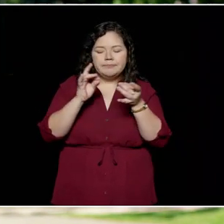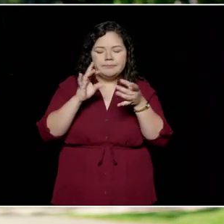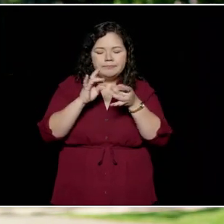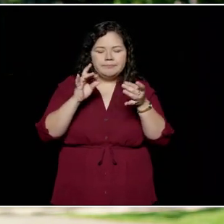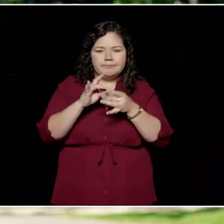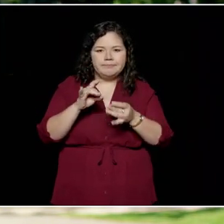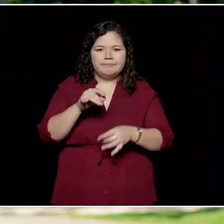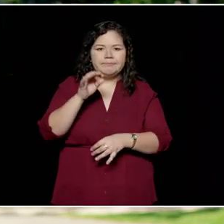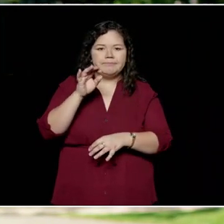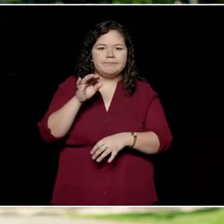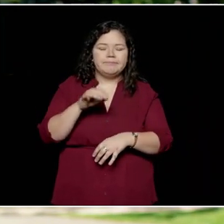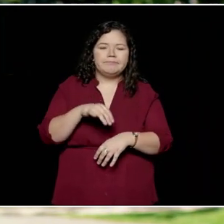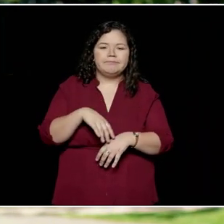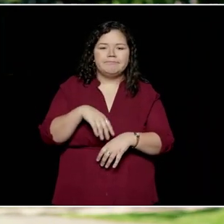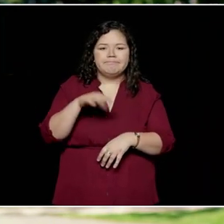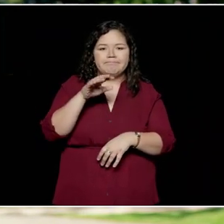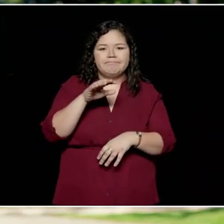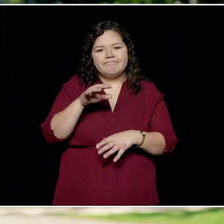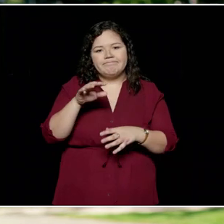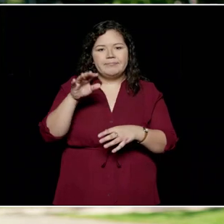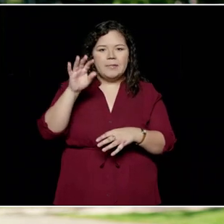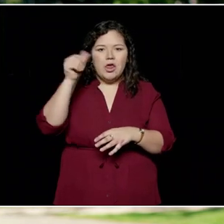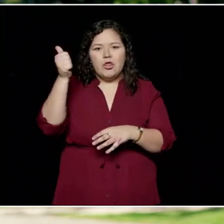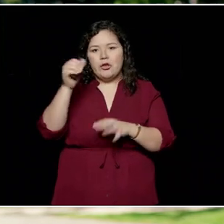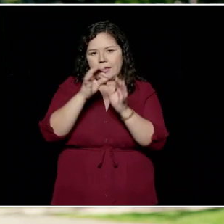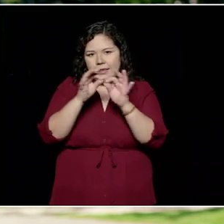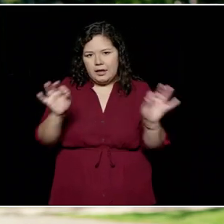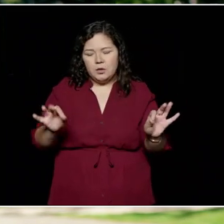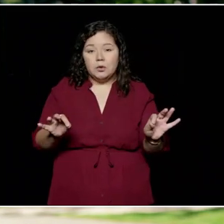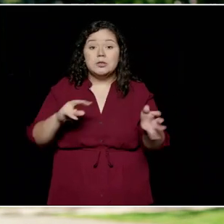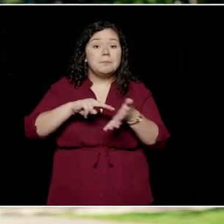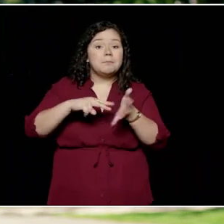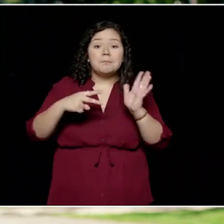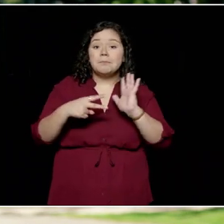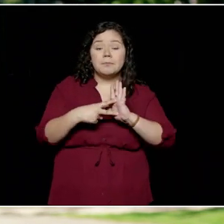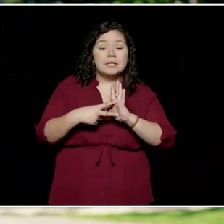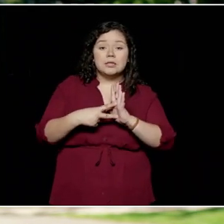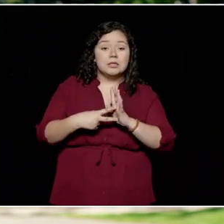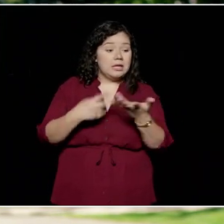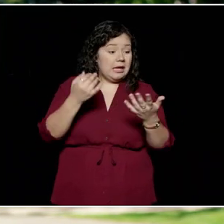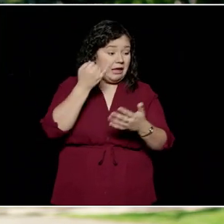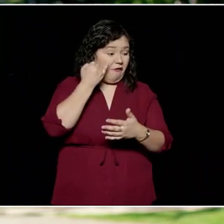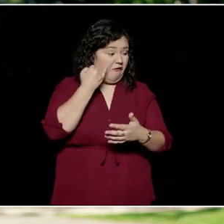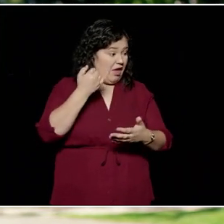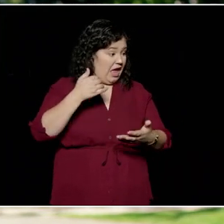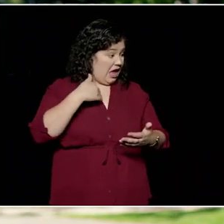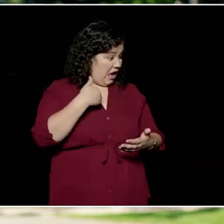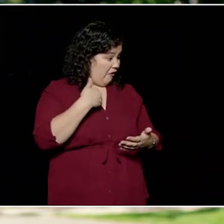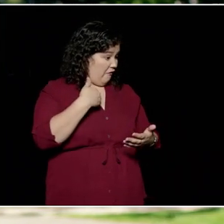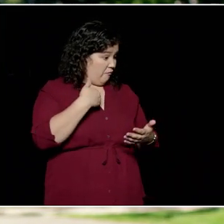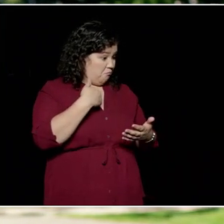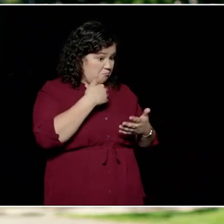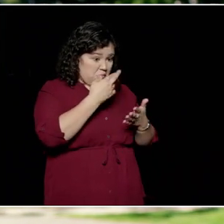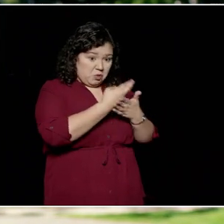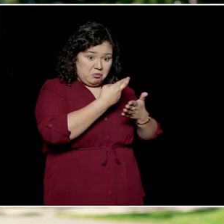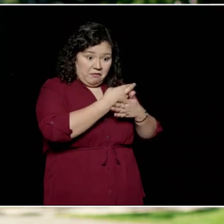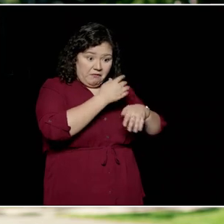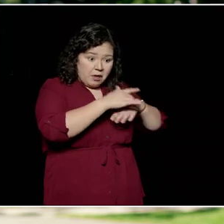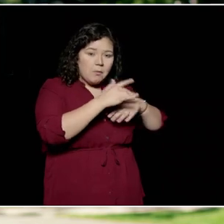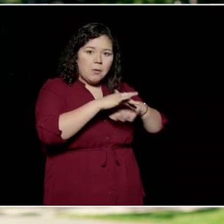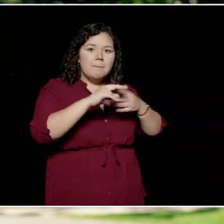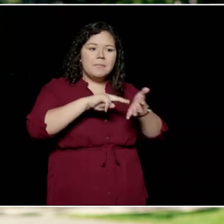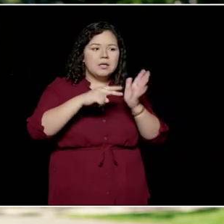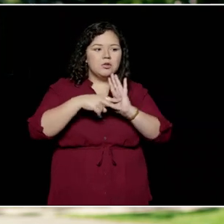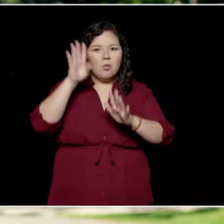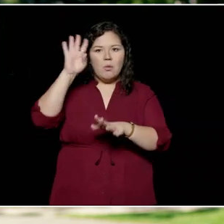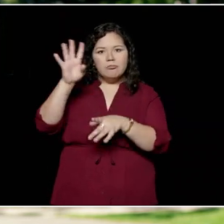uncertainties, remember these words. Penyania Pananjia. Where there is a will,